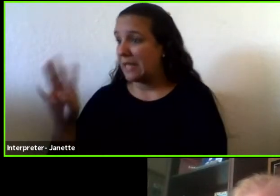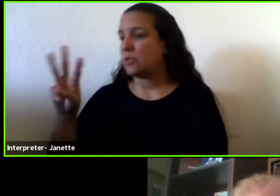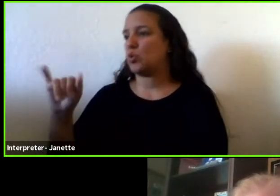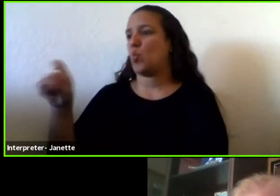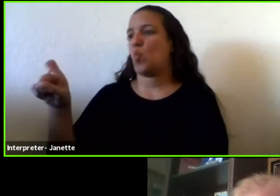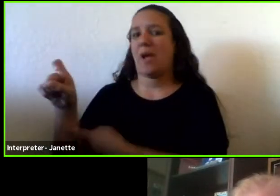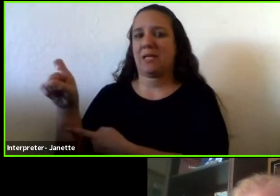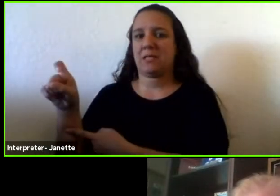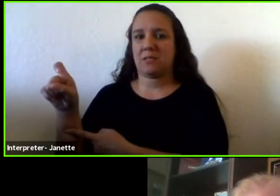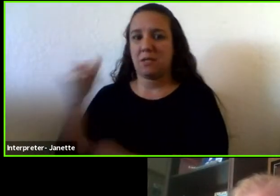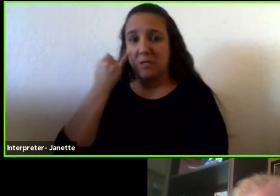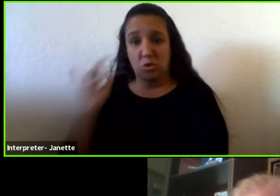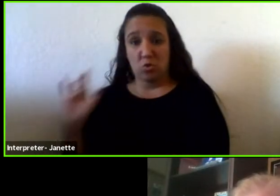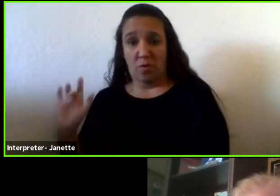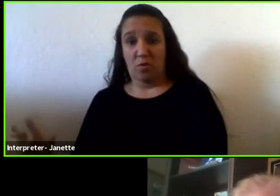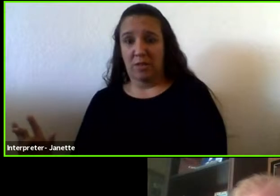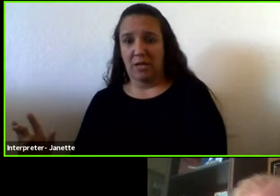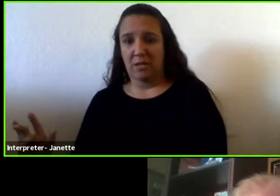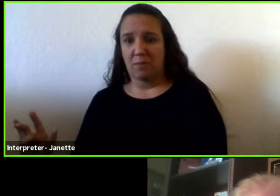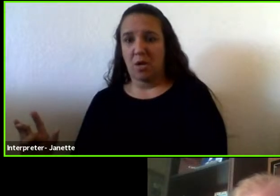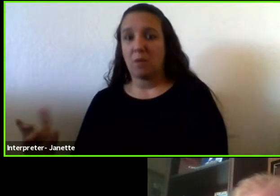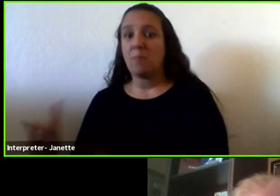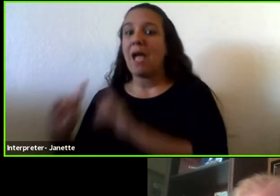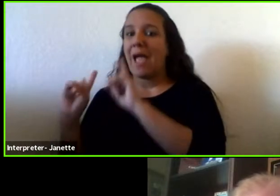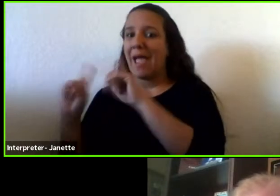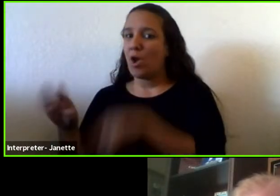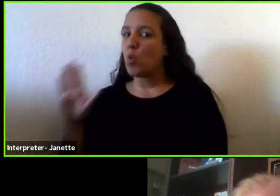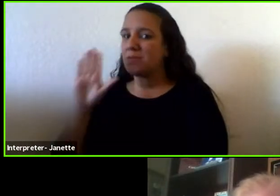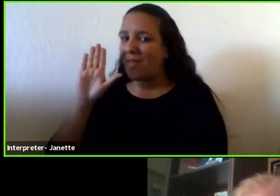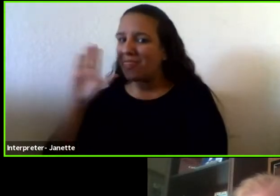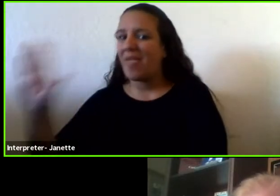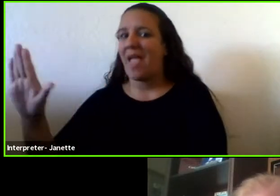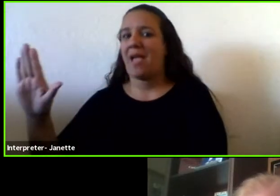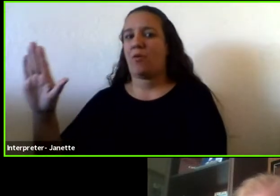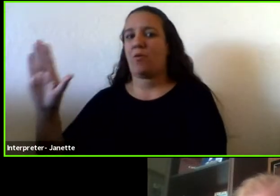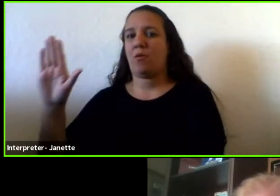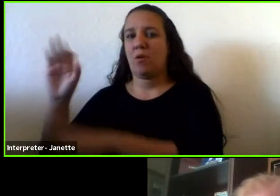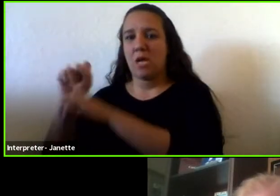that if you click at the bottom, it goes to their social media page. It goes to